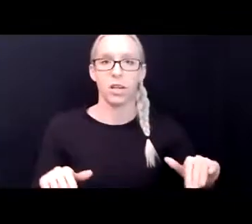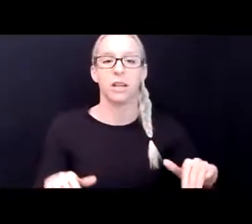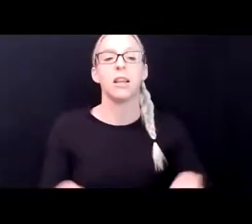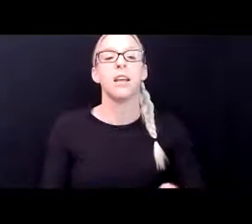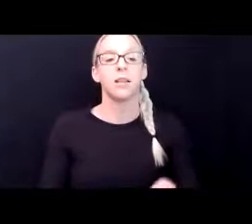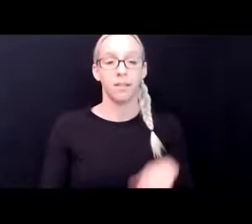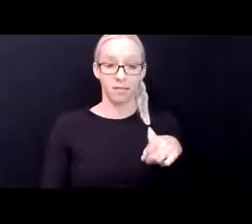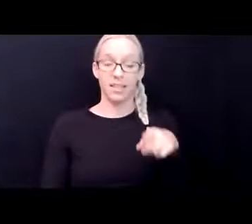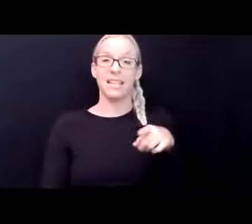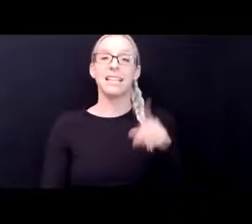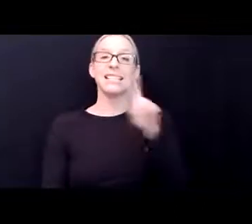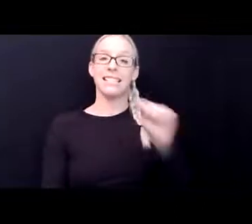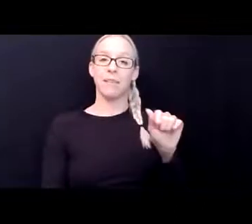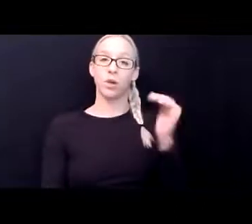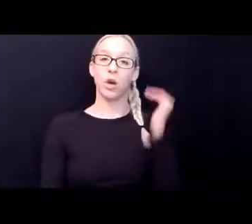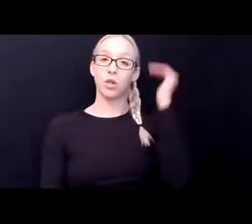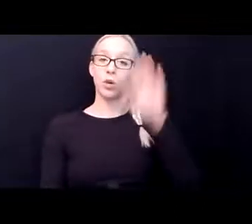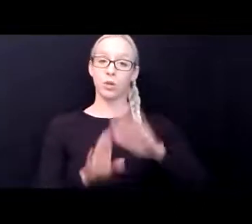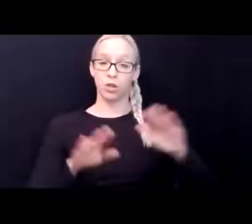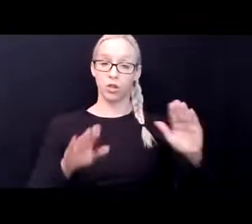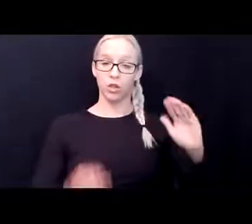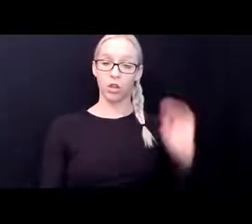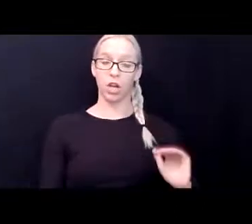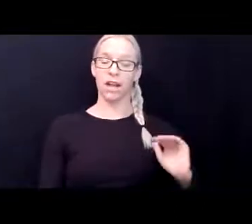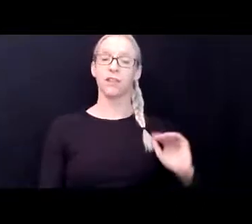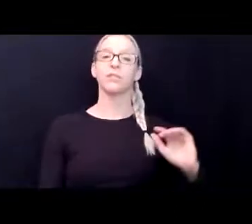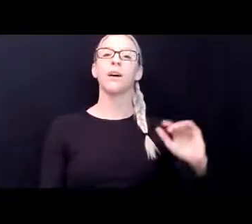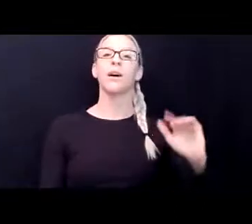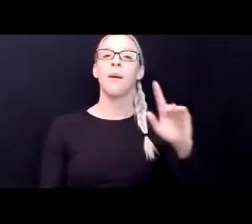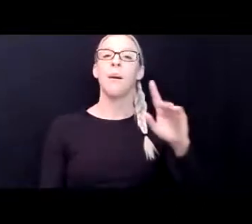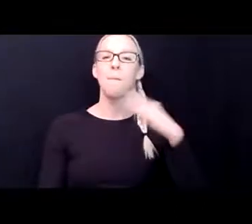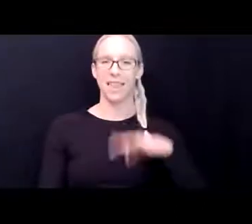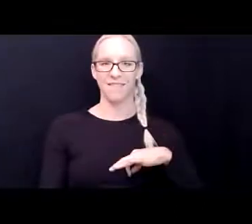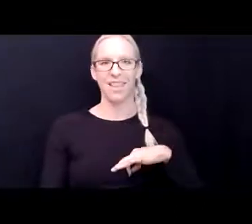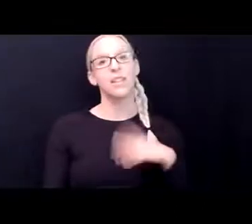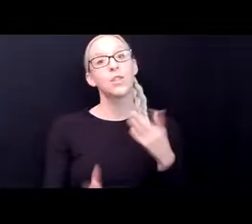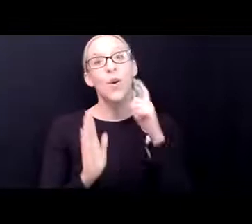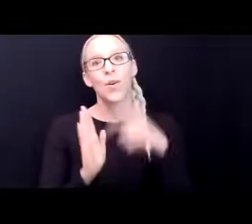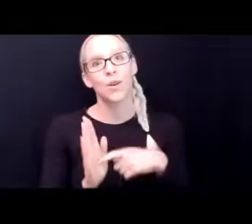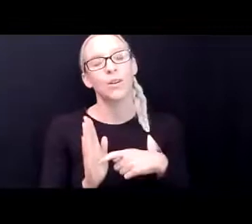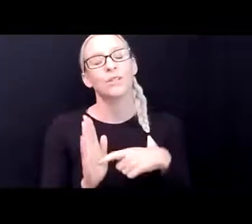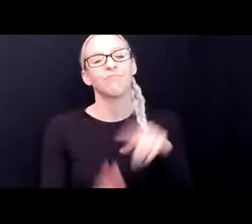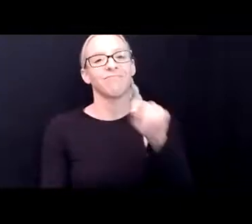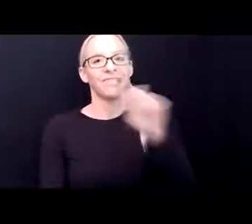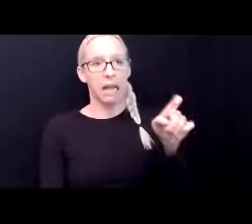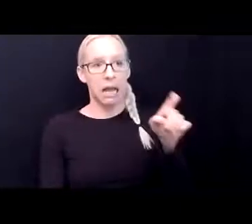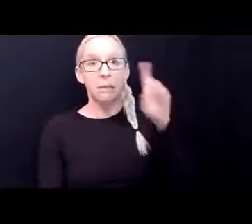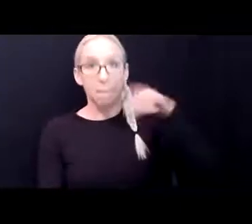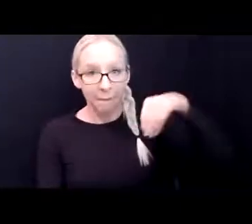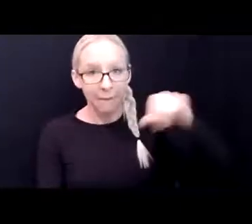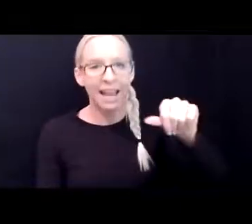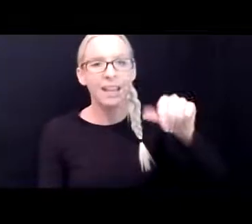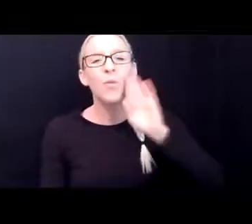benefit. So we've got to realize that there's a benefit to actually paying our taxes. The more you put in